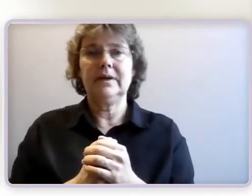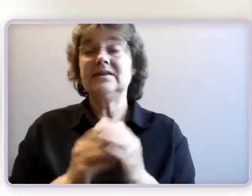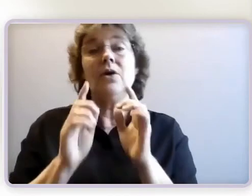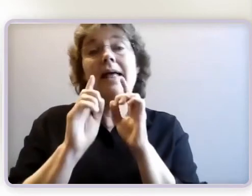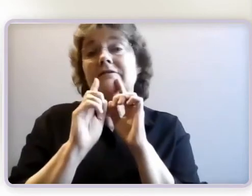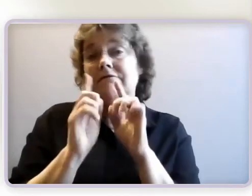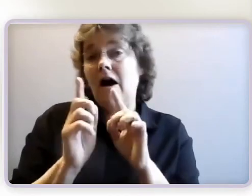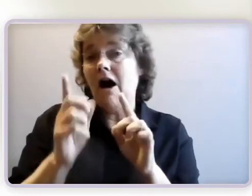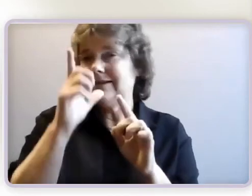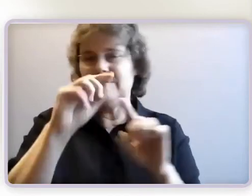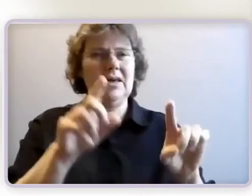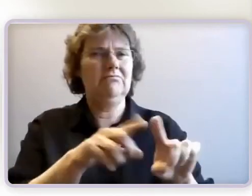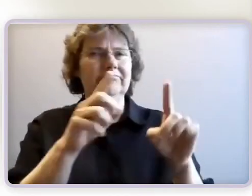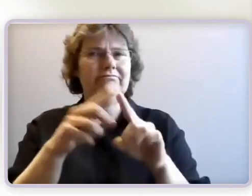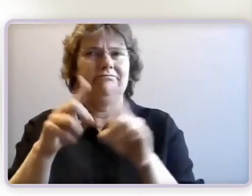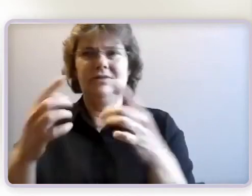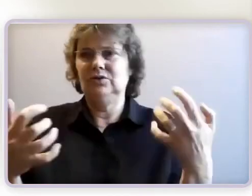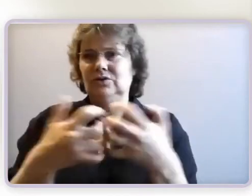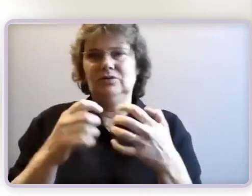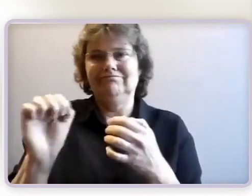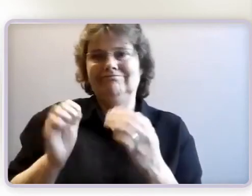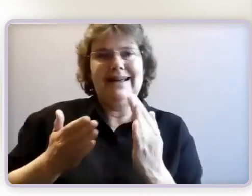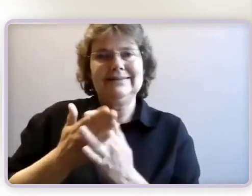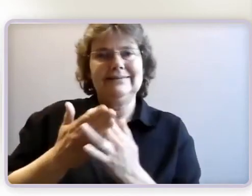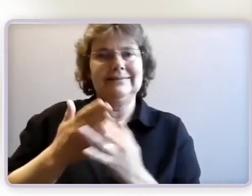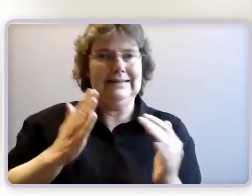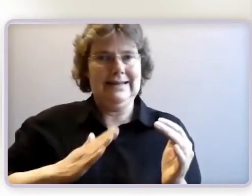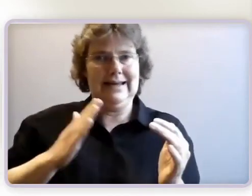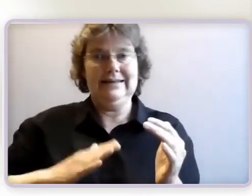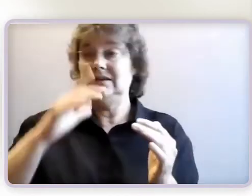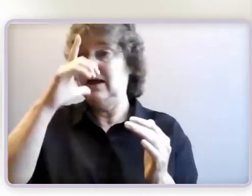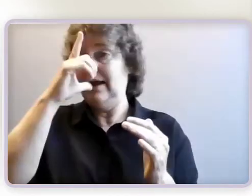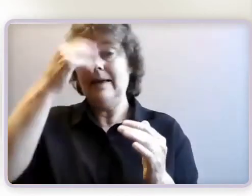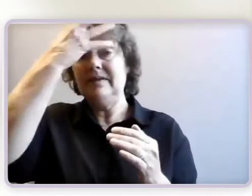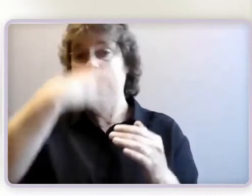suit accessibility needs. So it might be face-to-face,